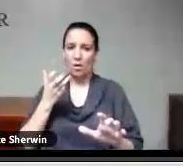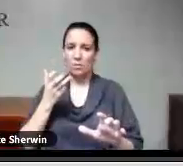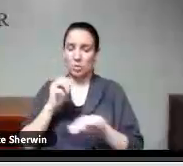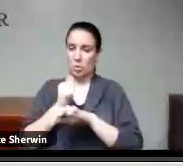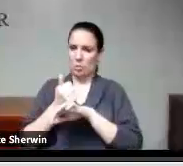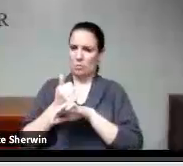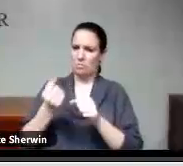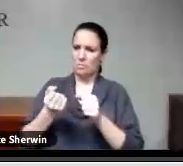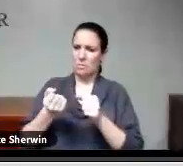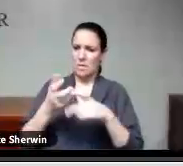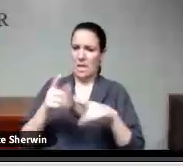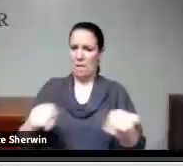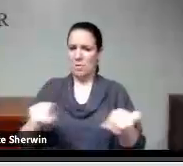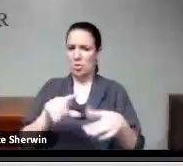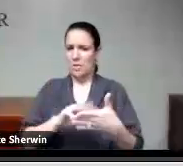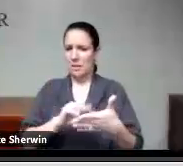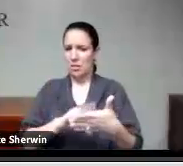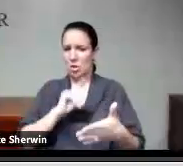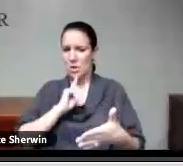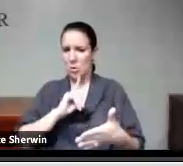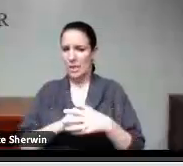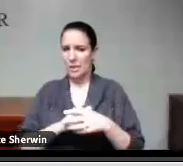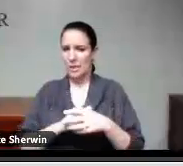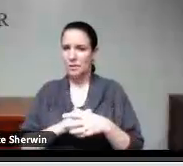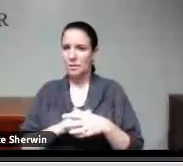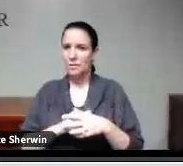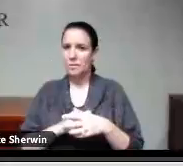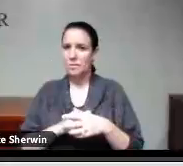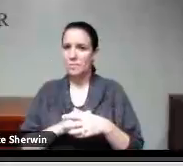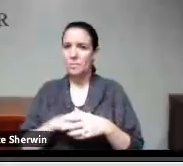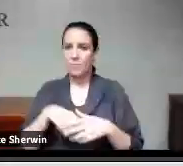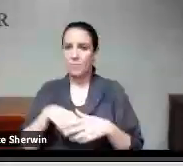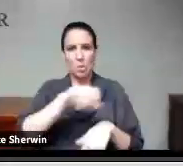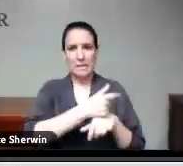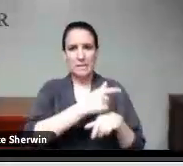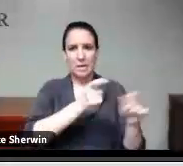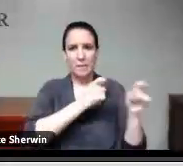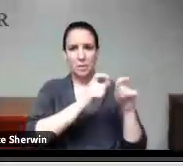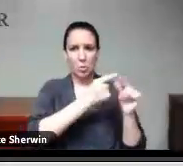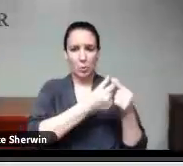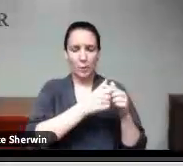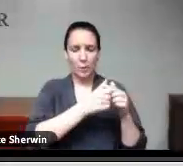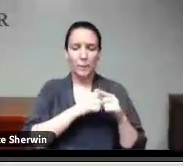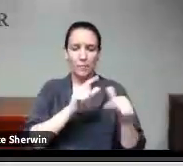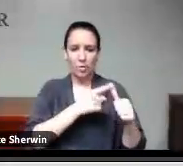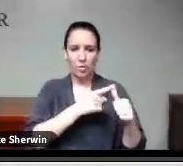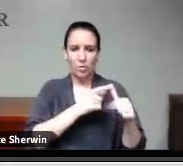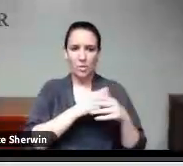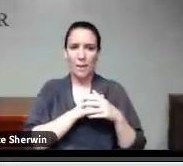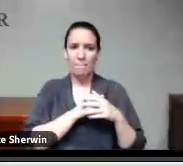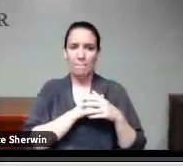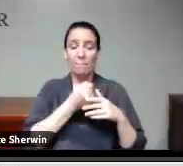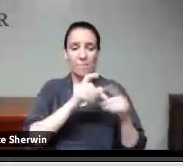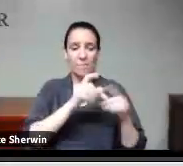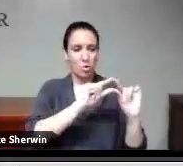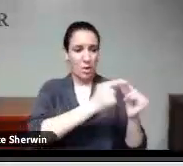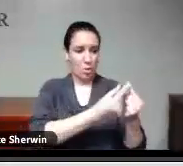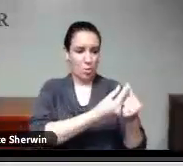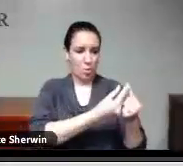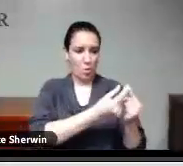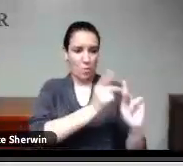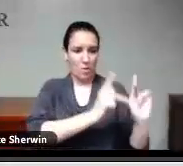are learning and able to bring back new knowledge and skills into the organization. So you have a certain group of people who are going